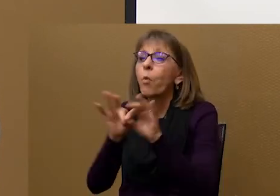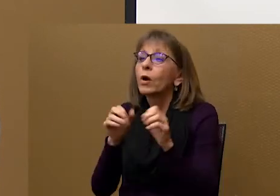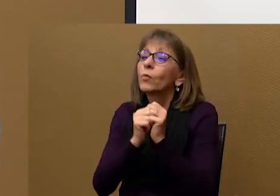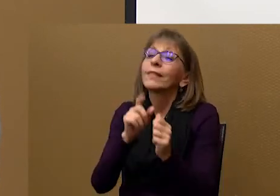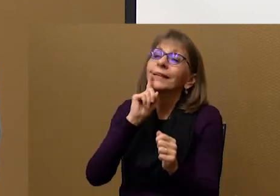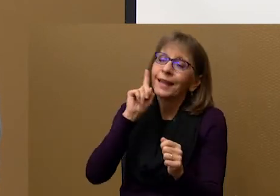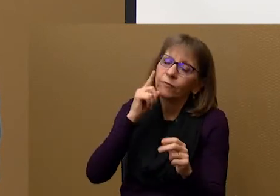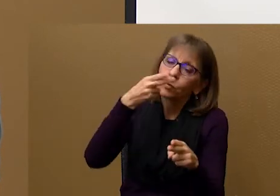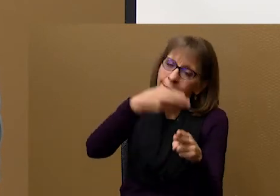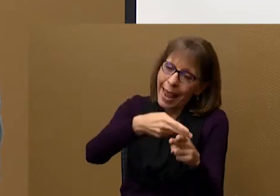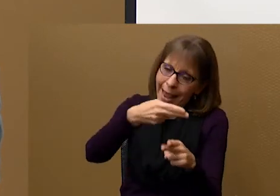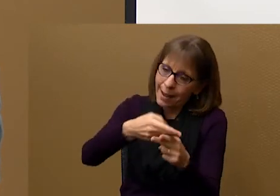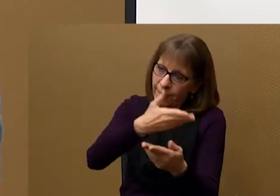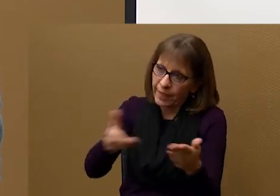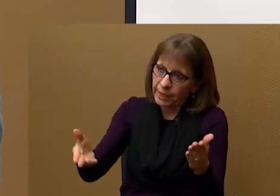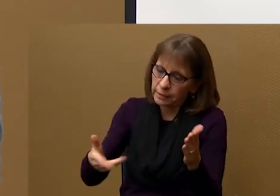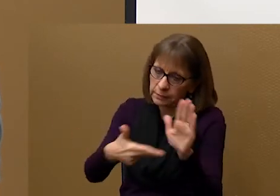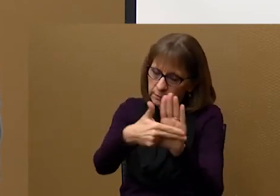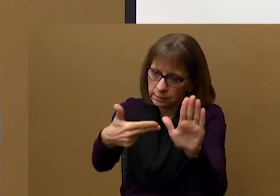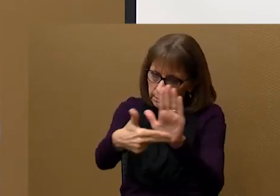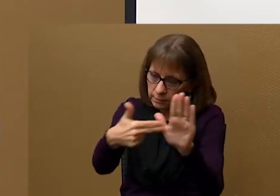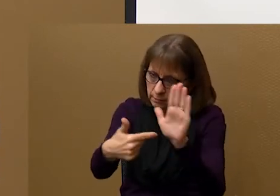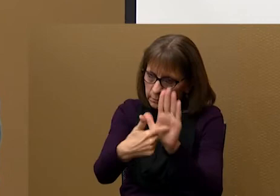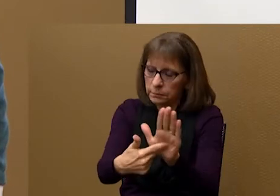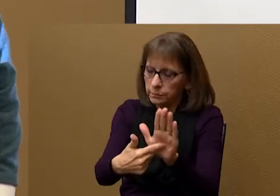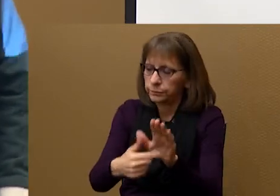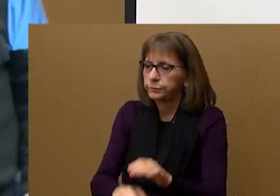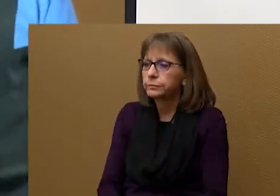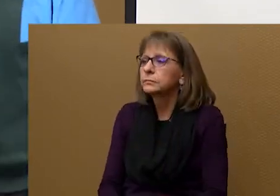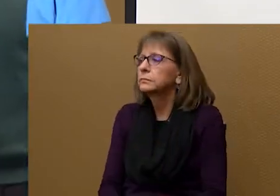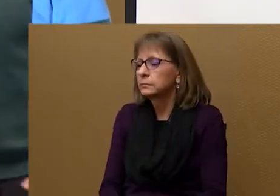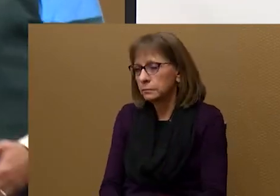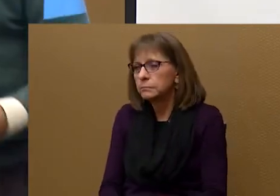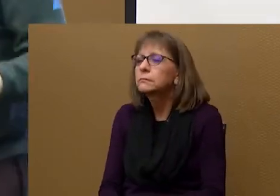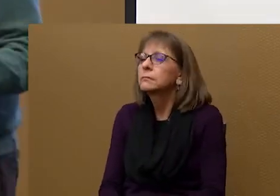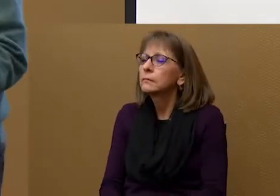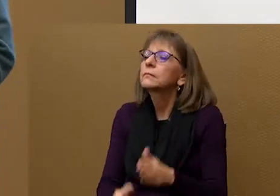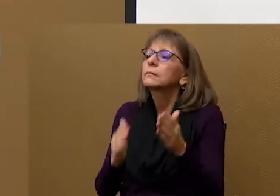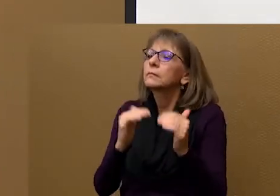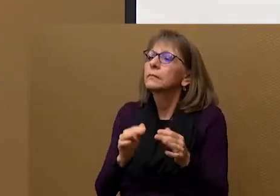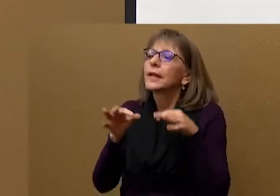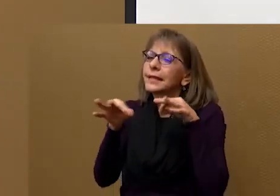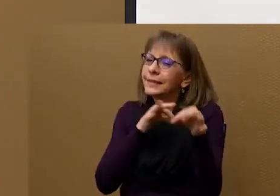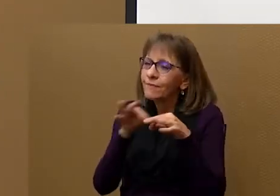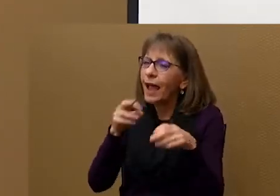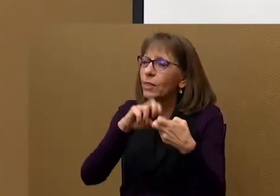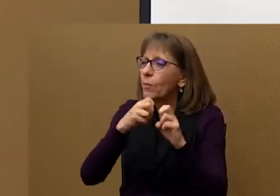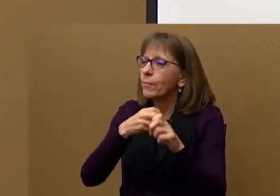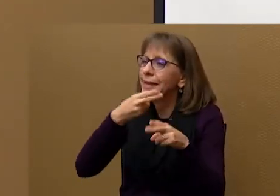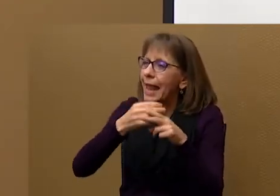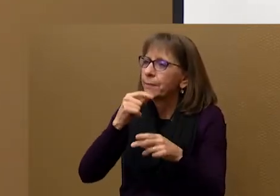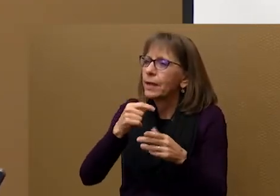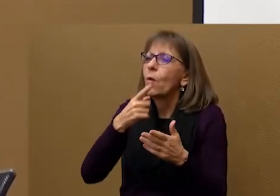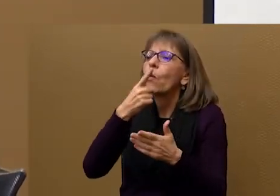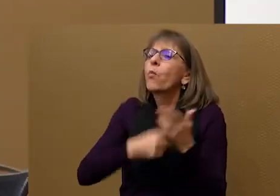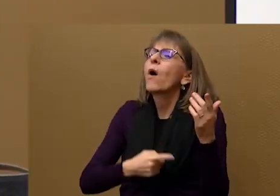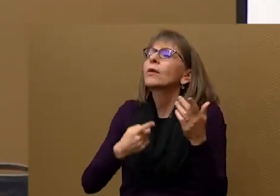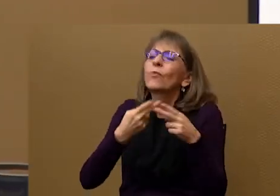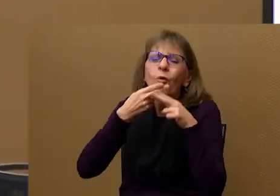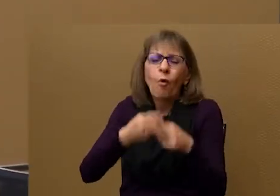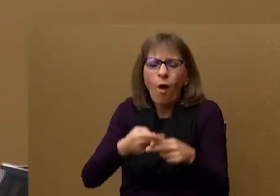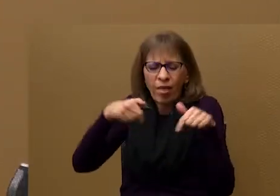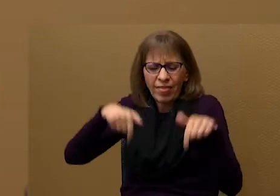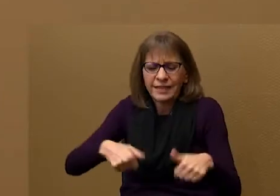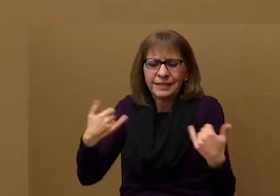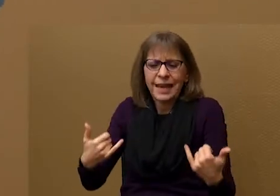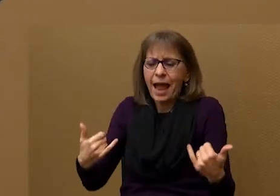things. So, we have the define the problem or just name it. What's going on now? Step